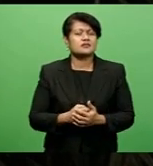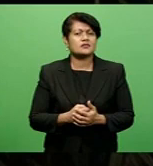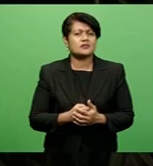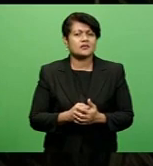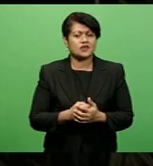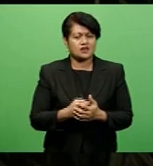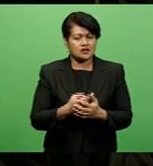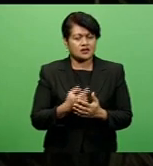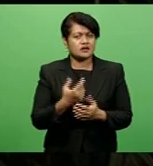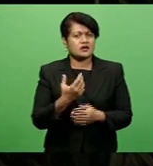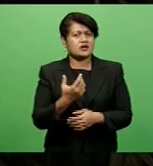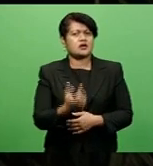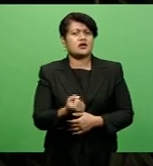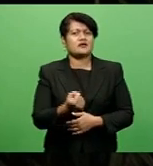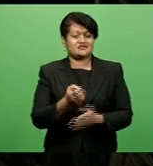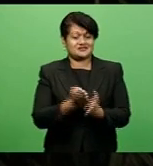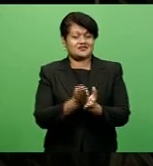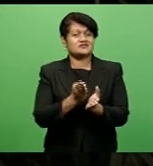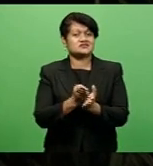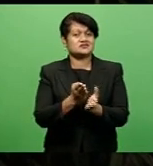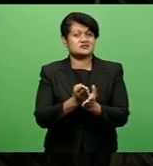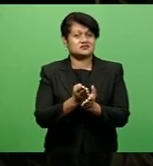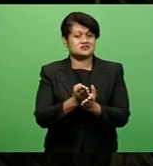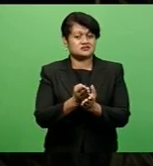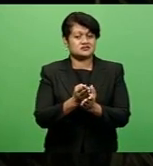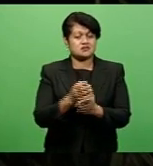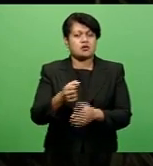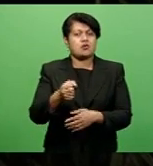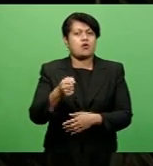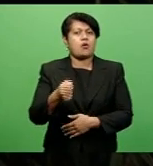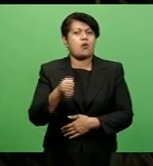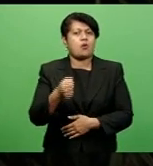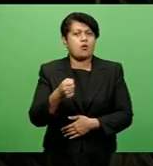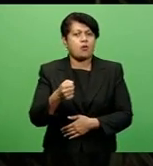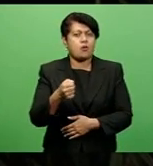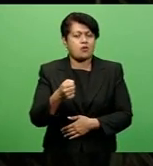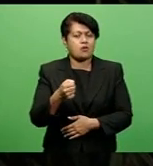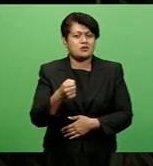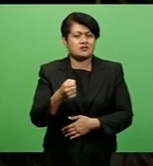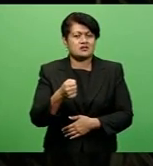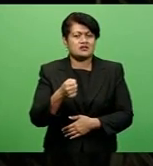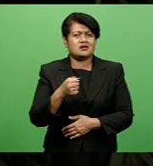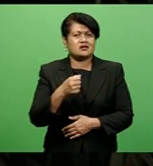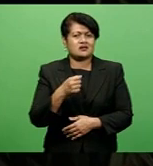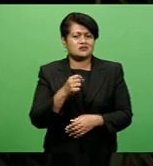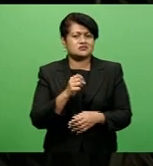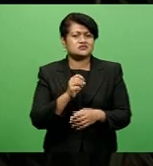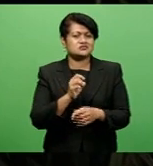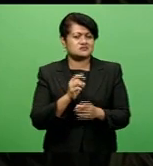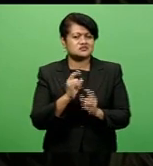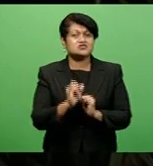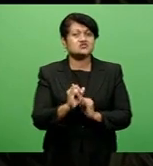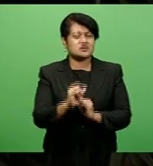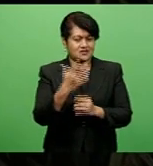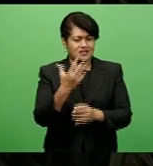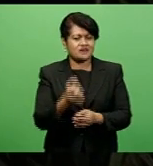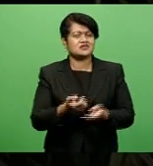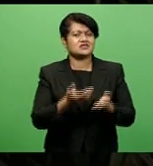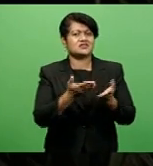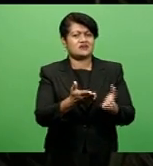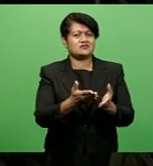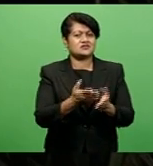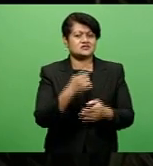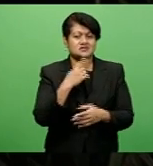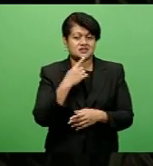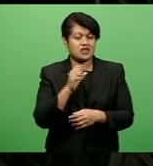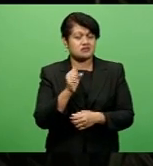have been, their services have been suspended as per the instructions that have been given by the Maritime Safety Authority of Fiji.